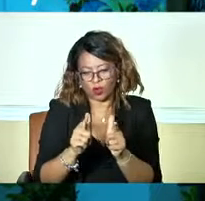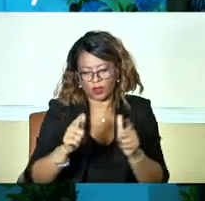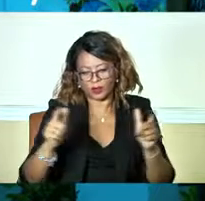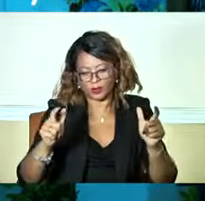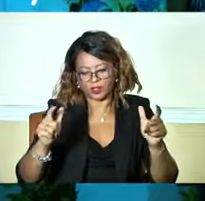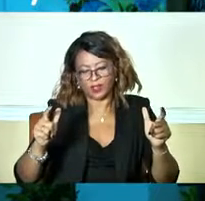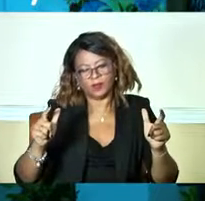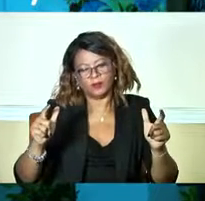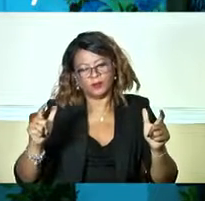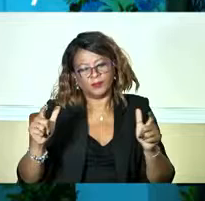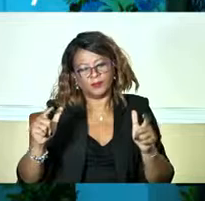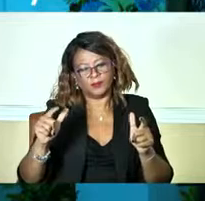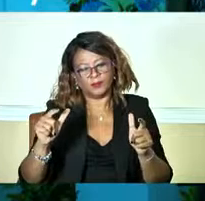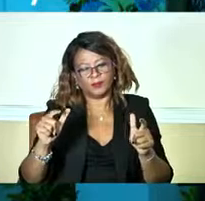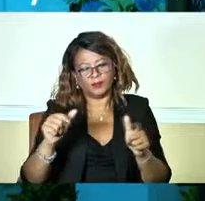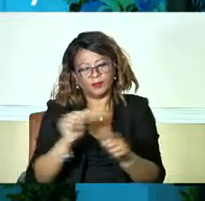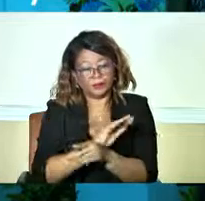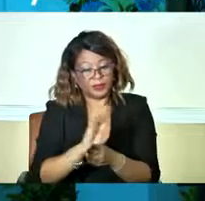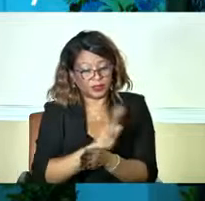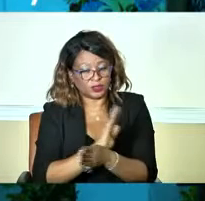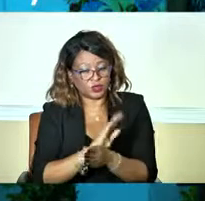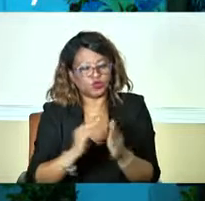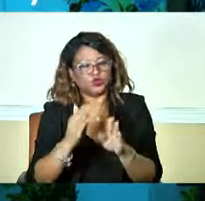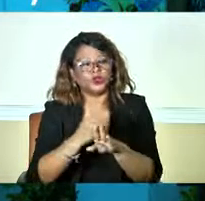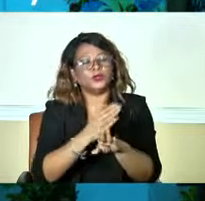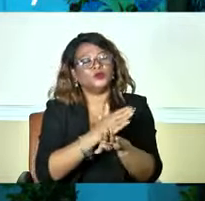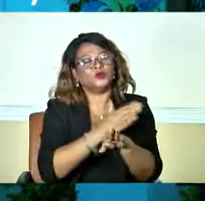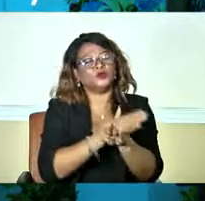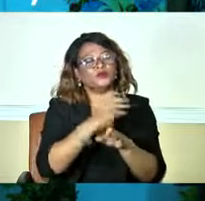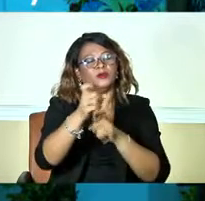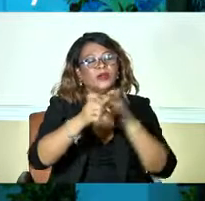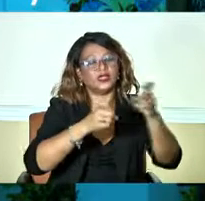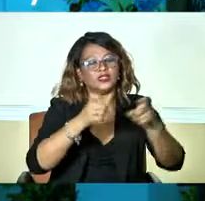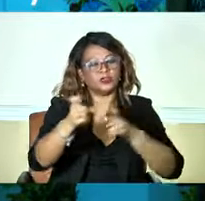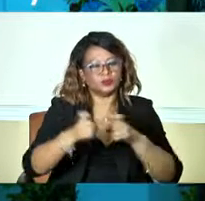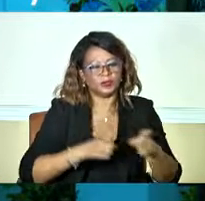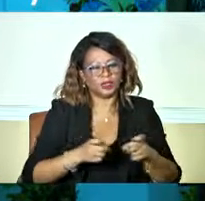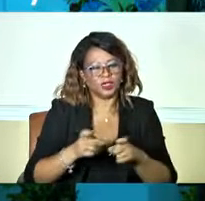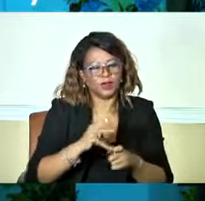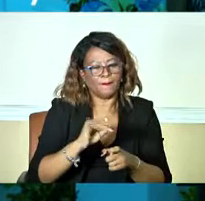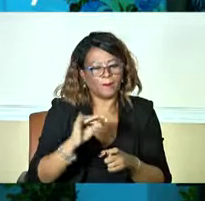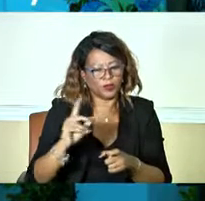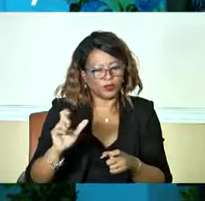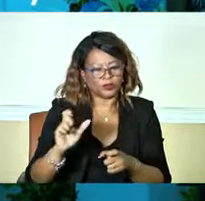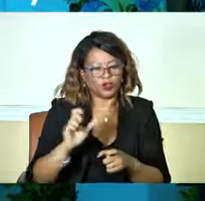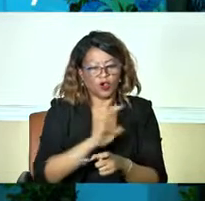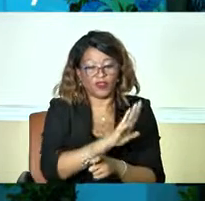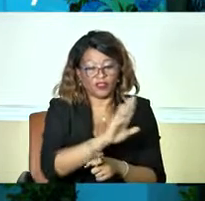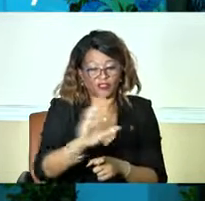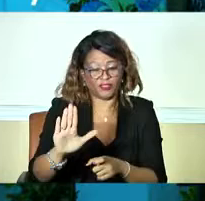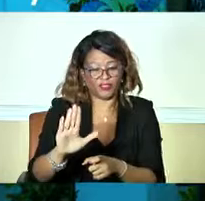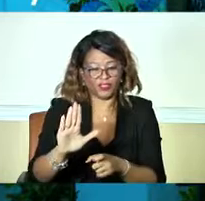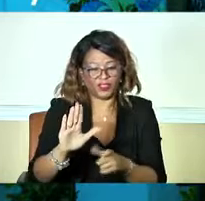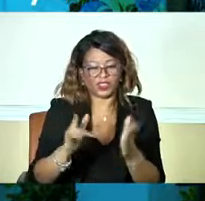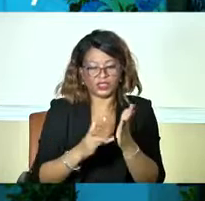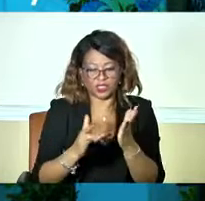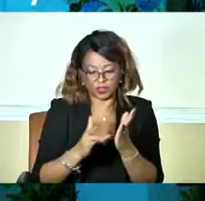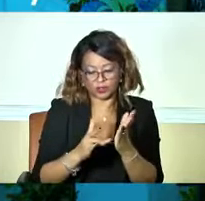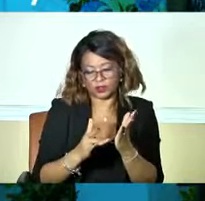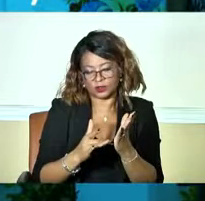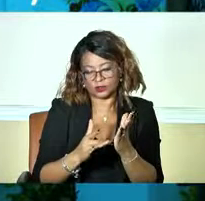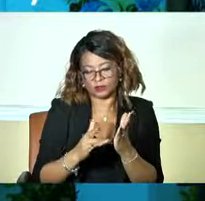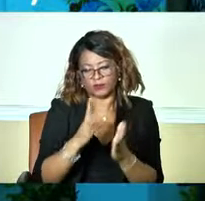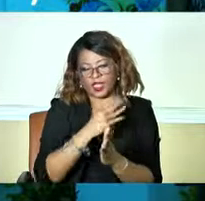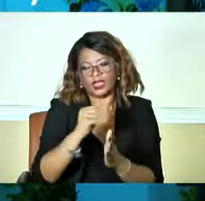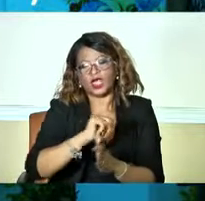medium enterprises to improve the management and modernization of their technologies